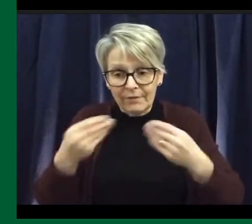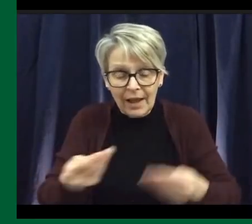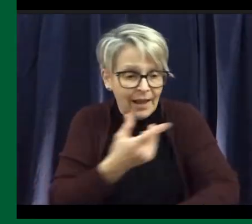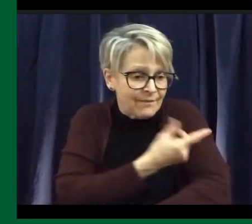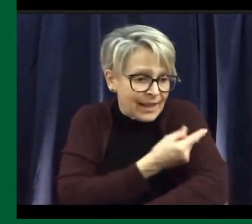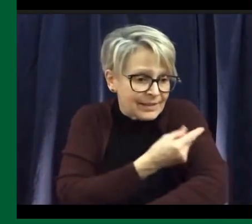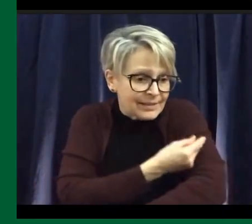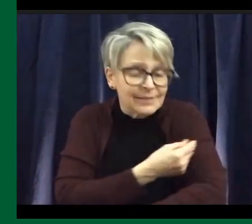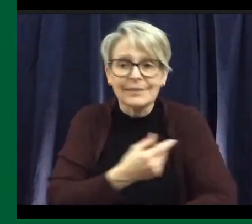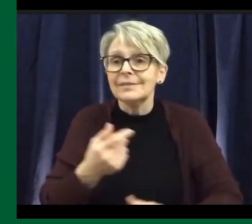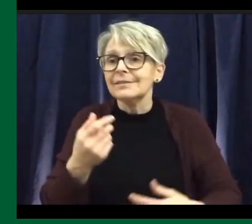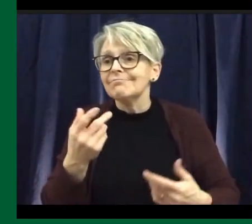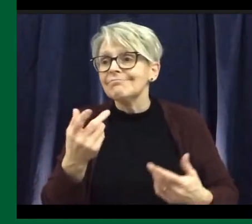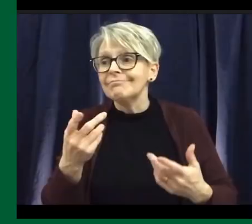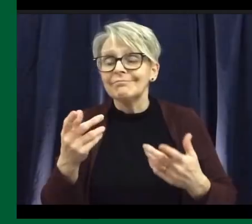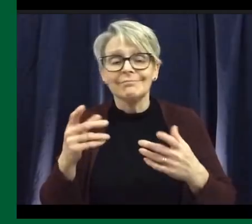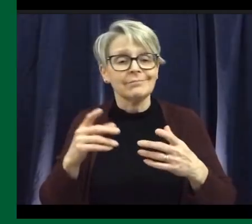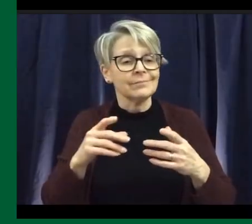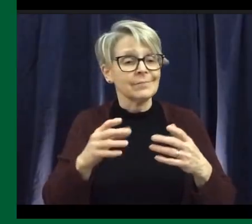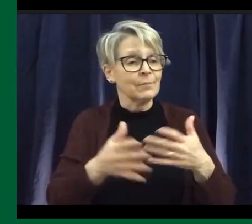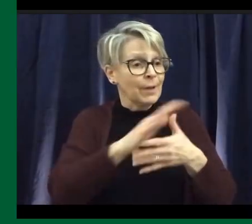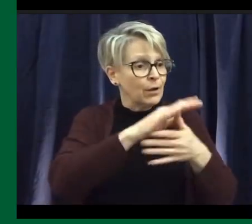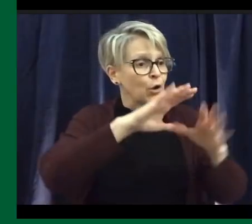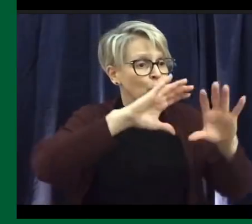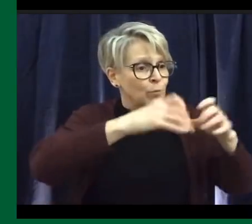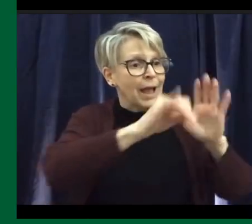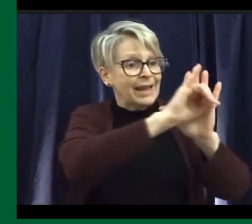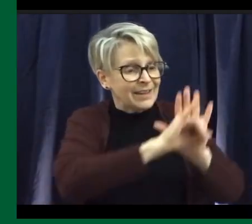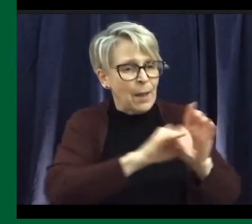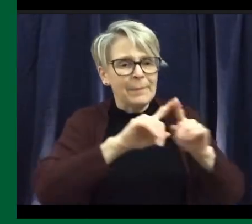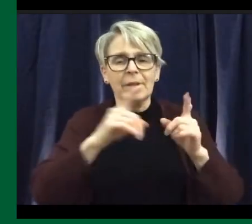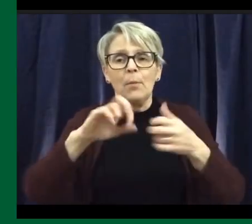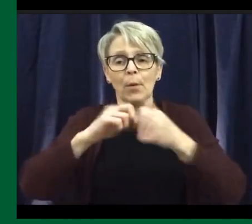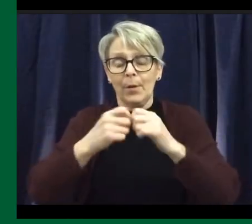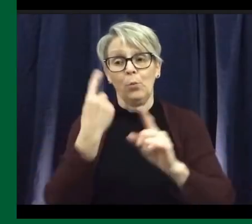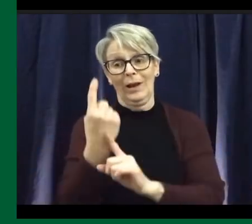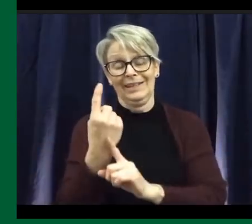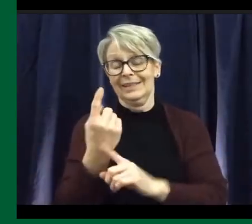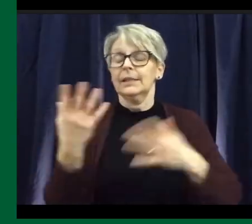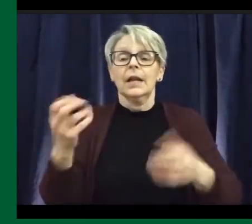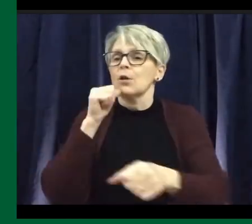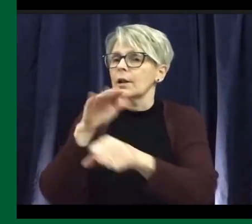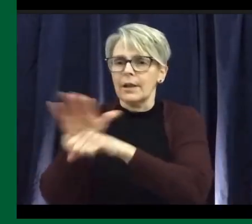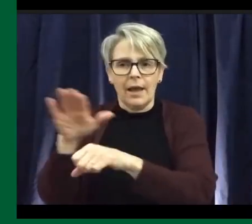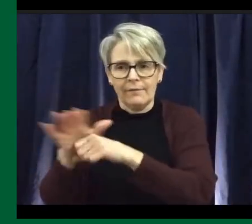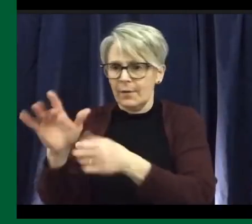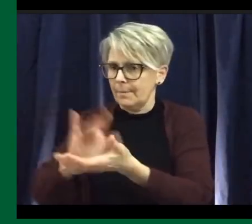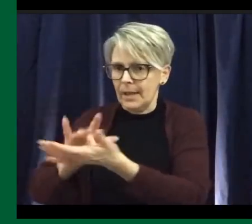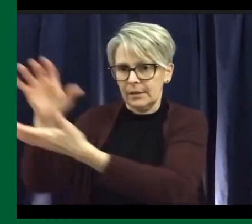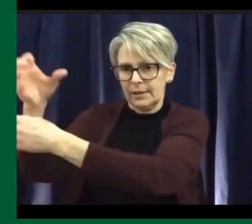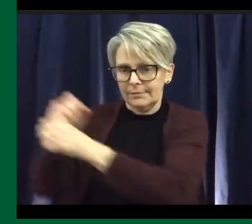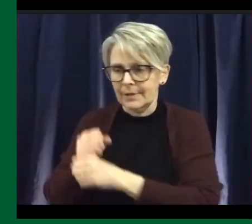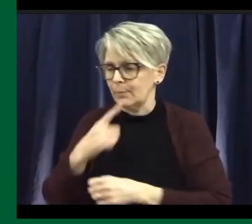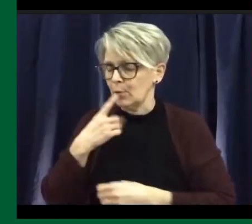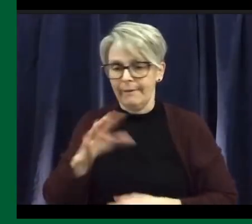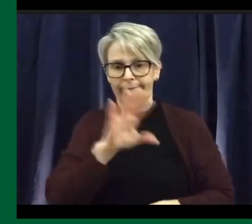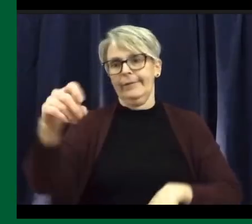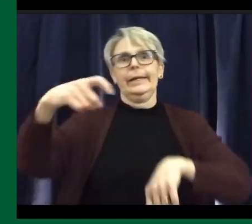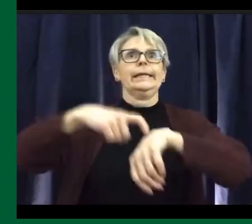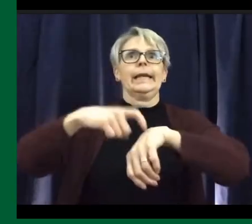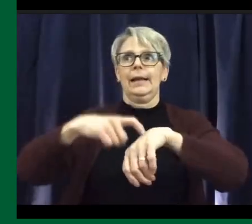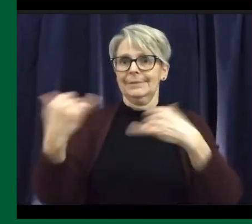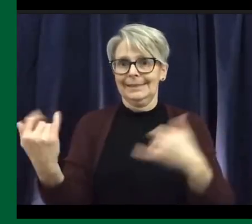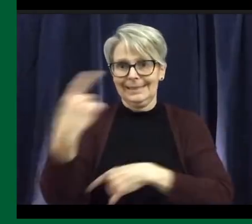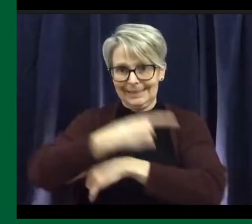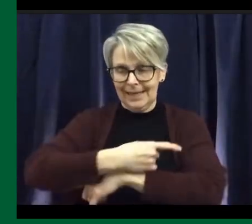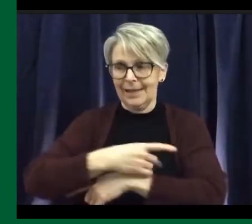the definition of priority groups, but is the availability of vaccine. And as you've heard probably at least 50 times today in this news conference, the